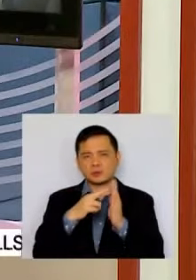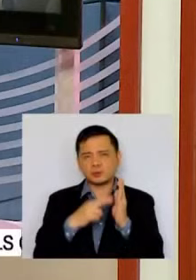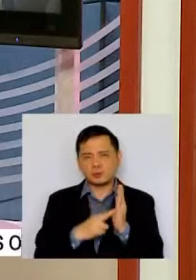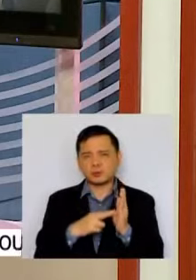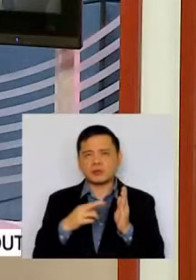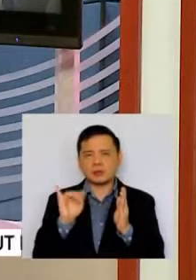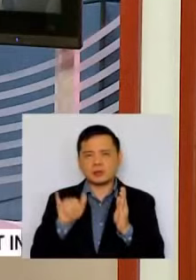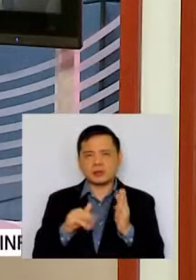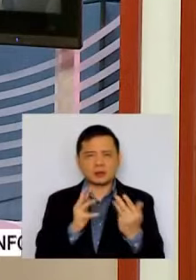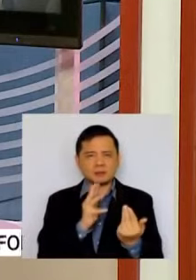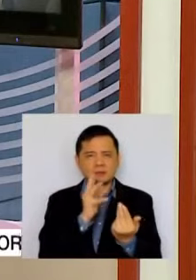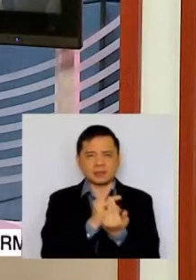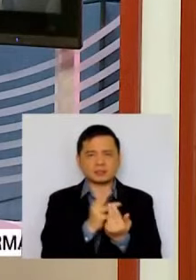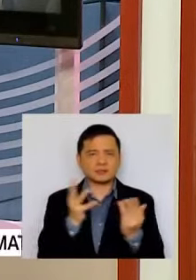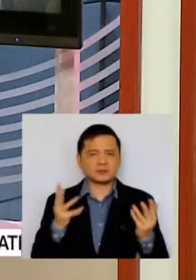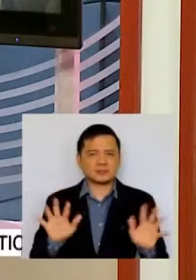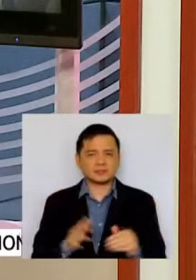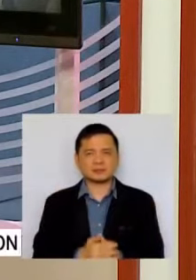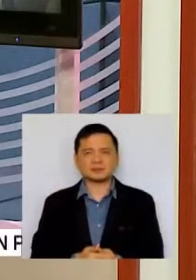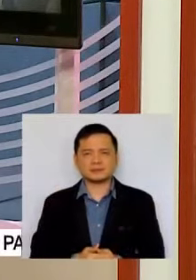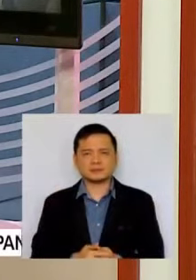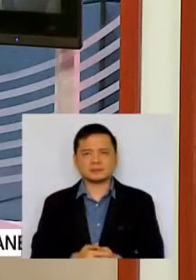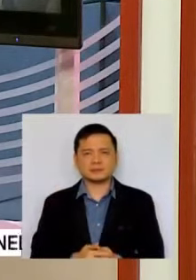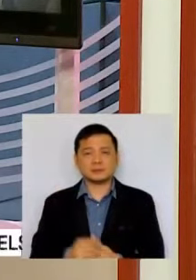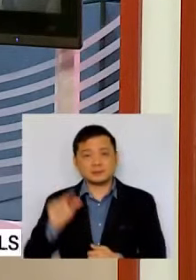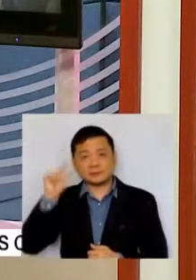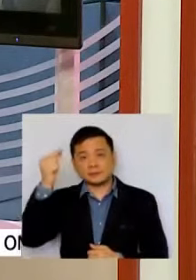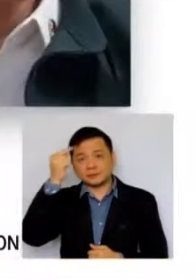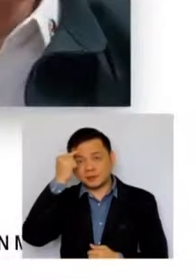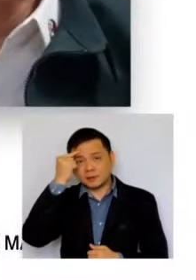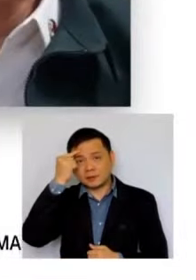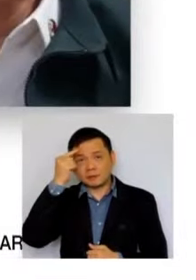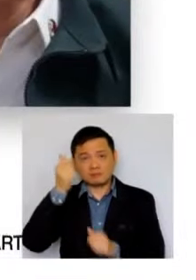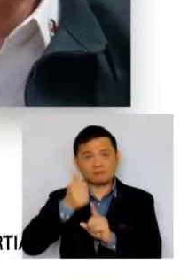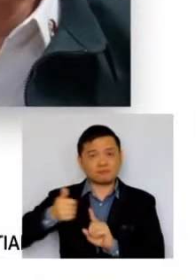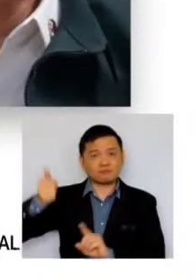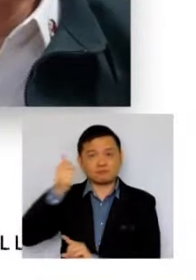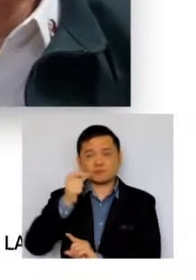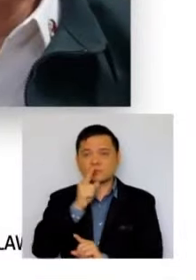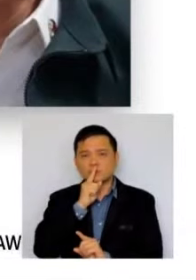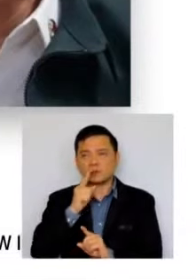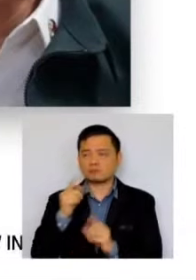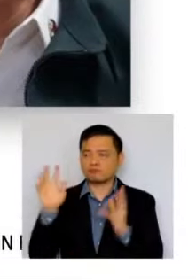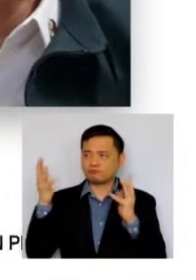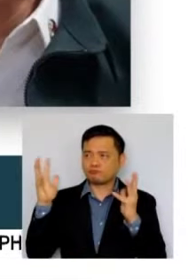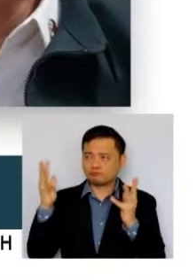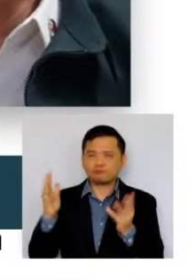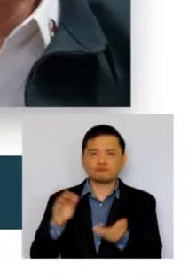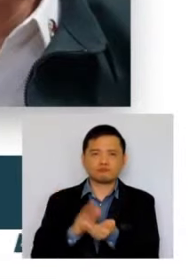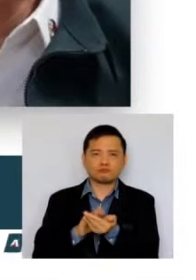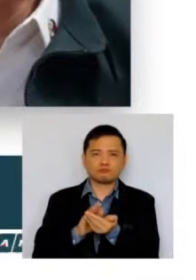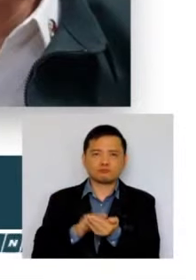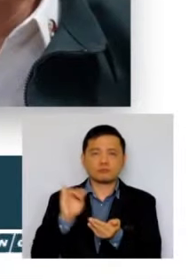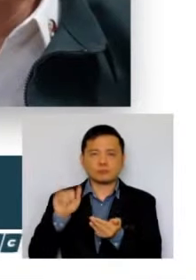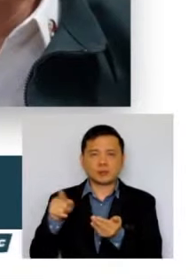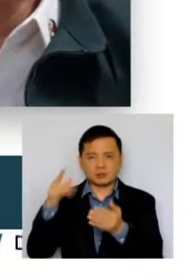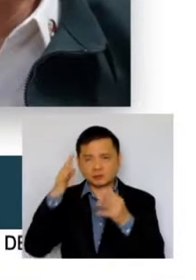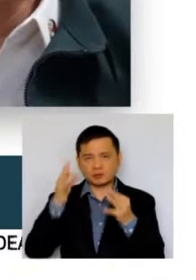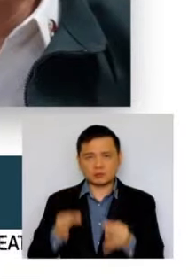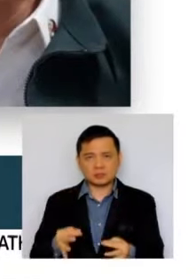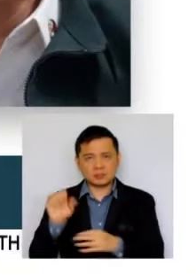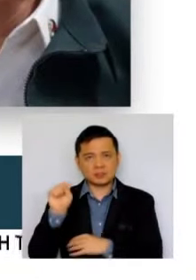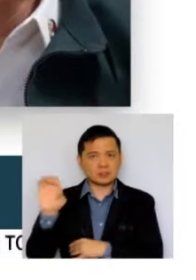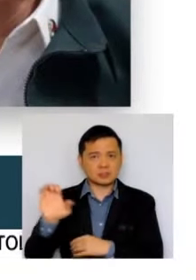Government officials also welcomed the SE's ruling on the anti-terror law. National Security Advisor and Anti-Terrorism Council Vice